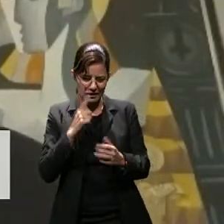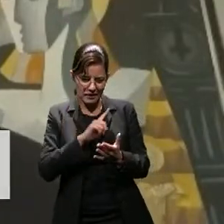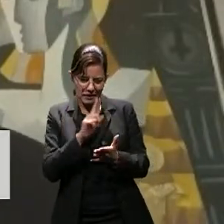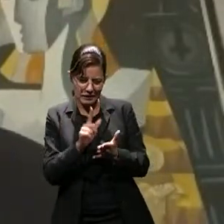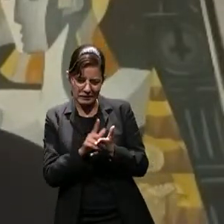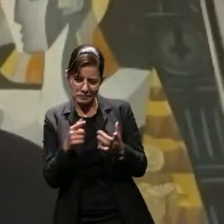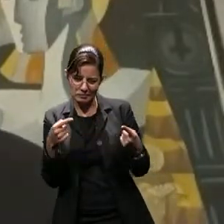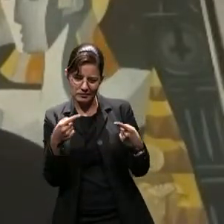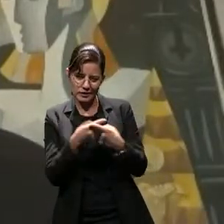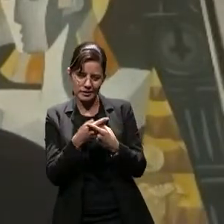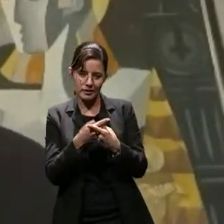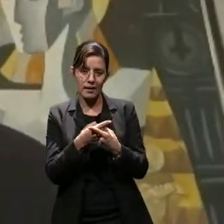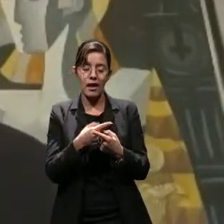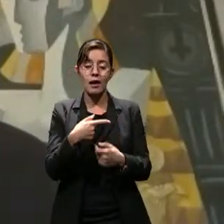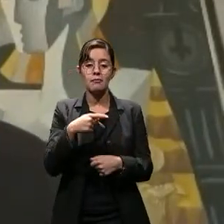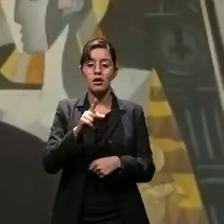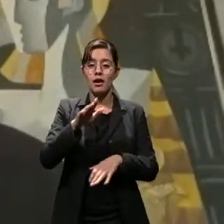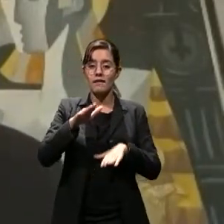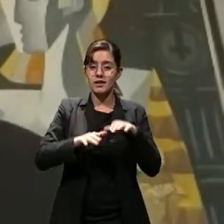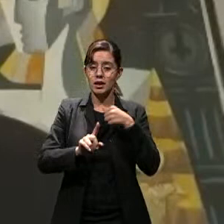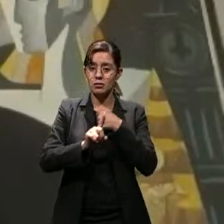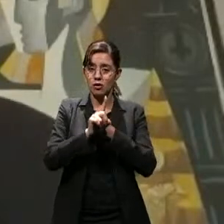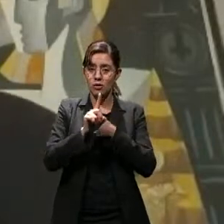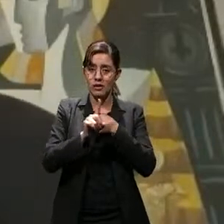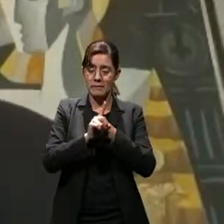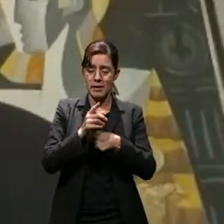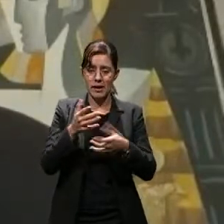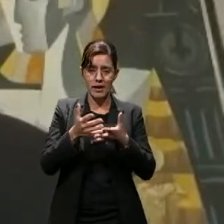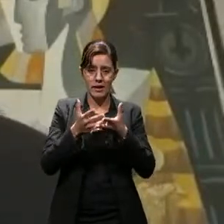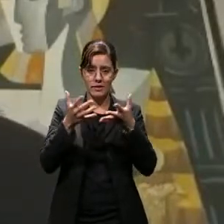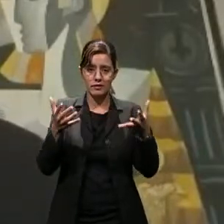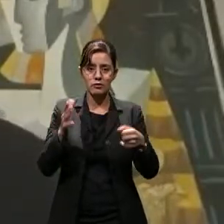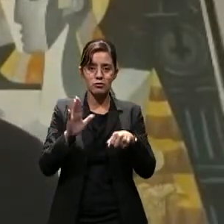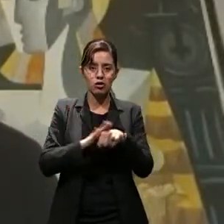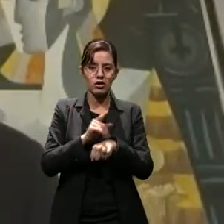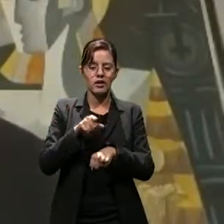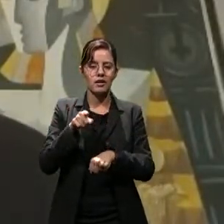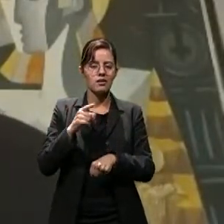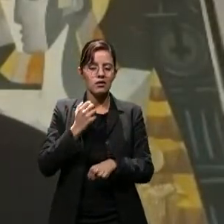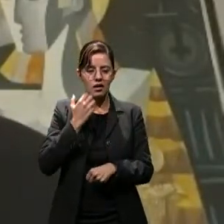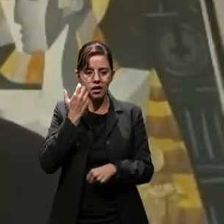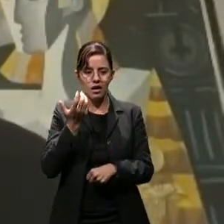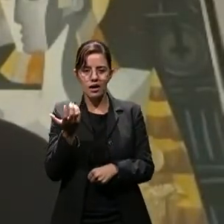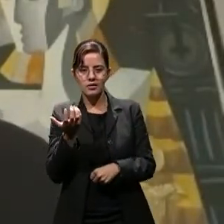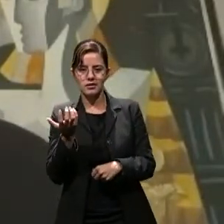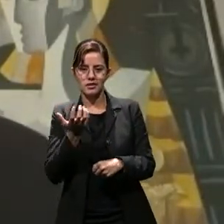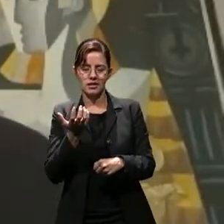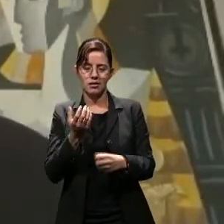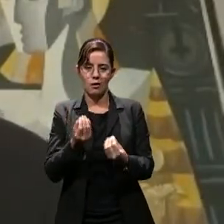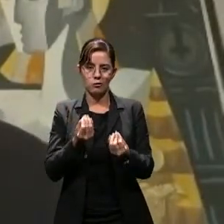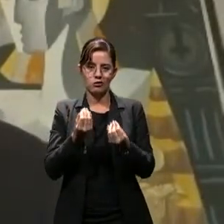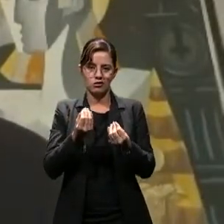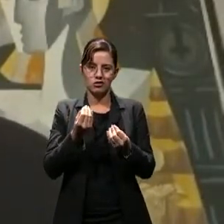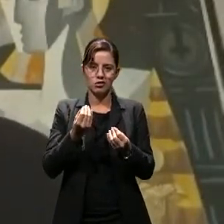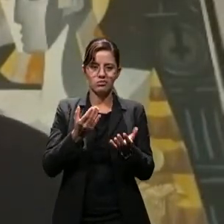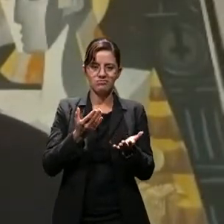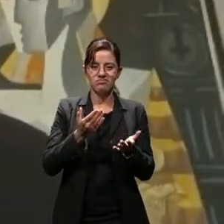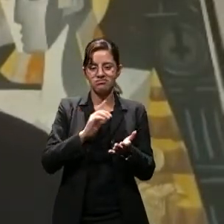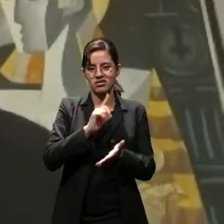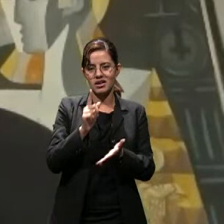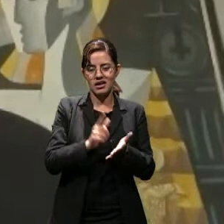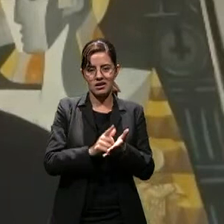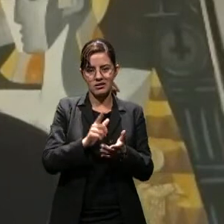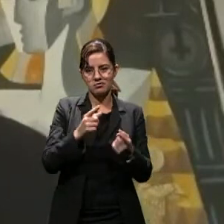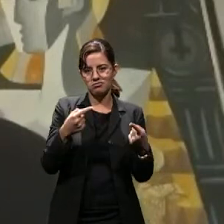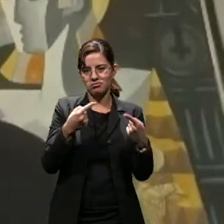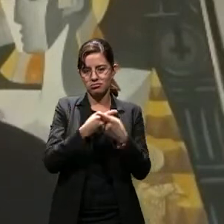And obviously, the problem is when this becomes major, or aside from this, there are